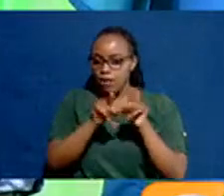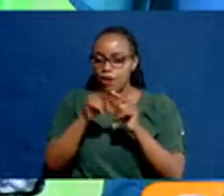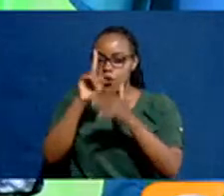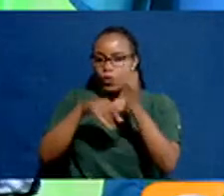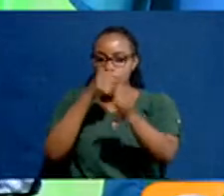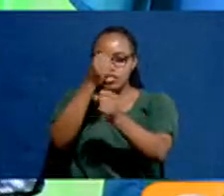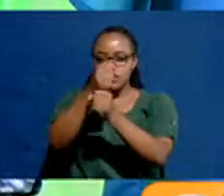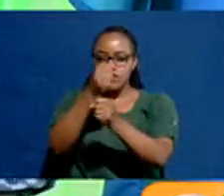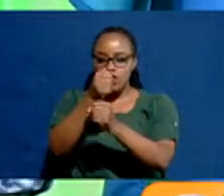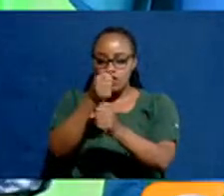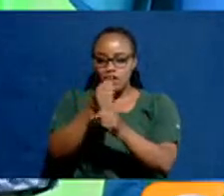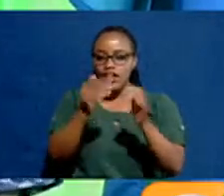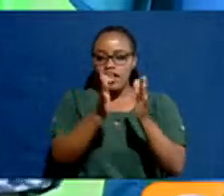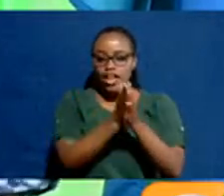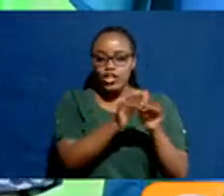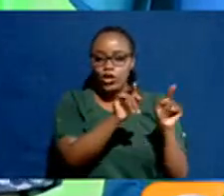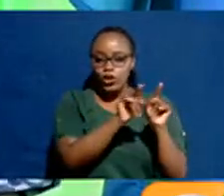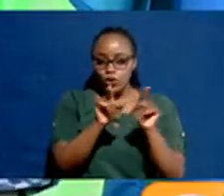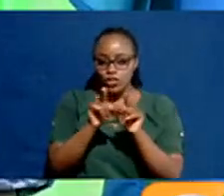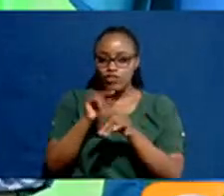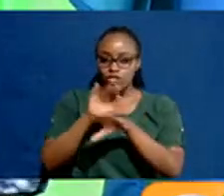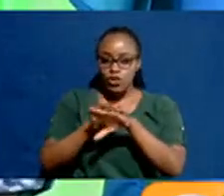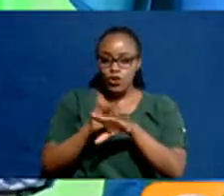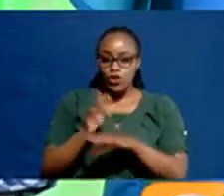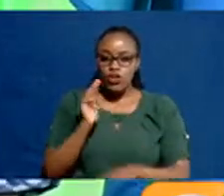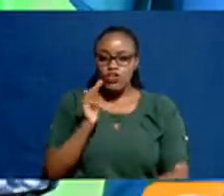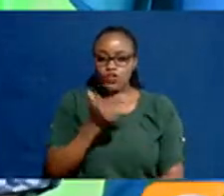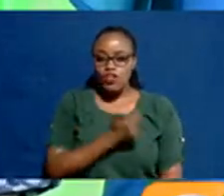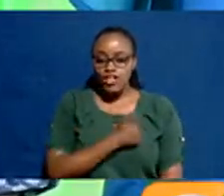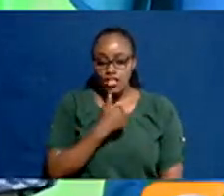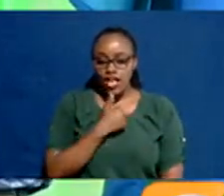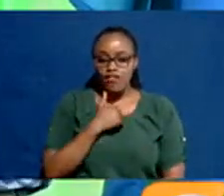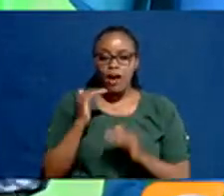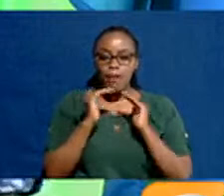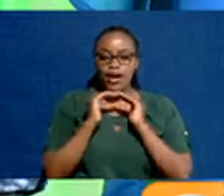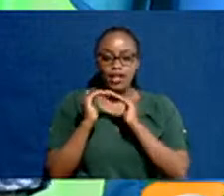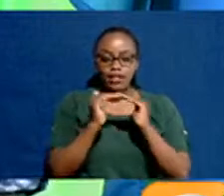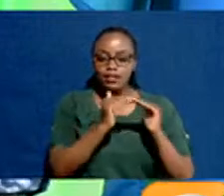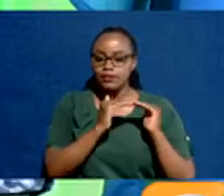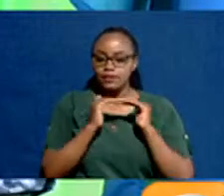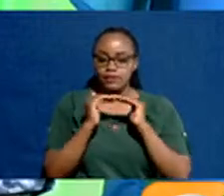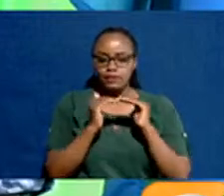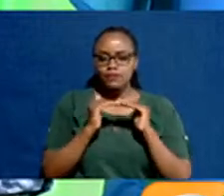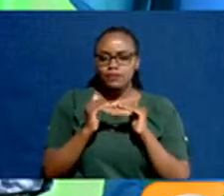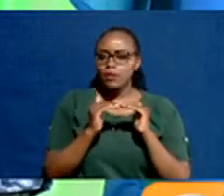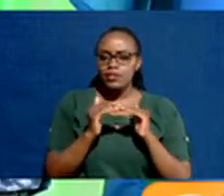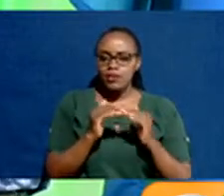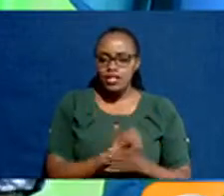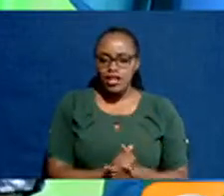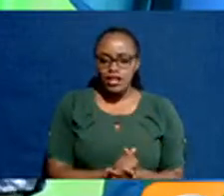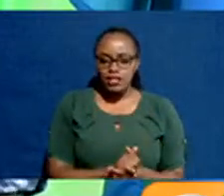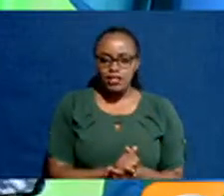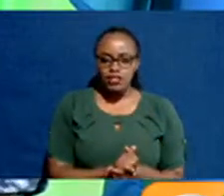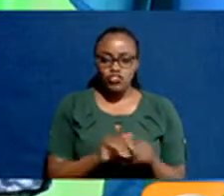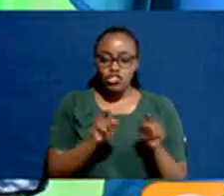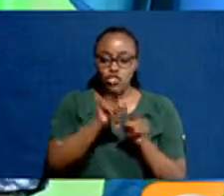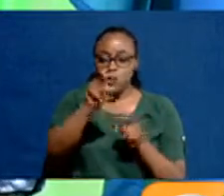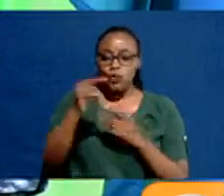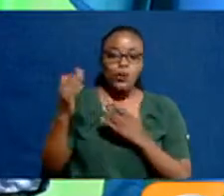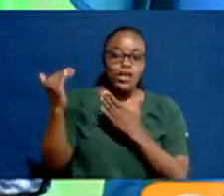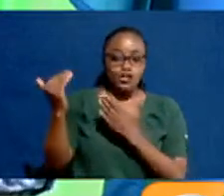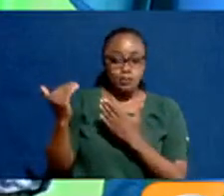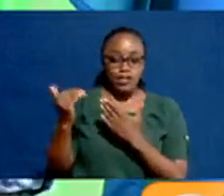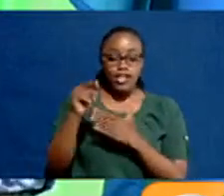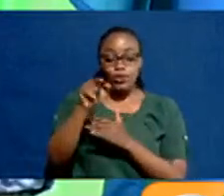you guys now are feeling it is very good for us. It's very good for our democracy, because we are having this discussion. You expect to